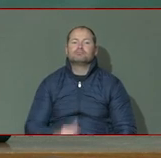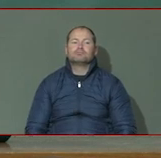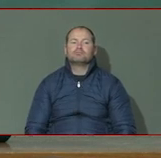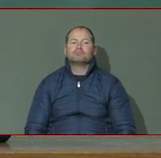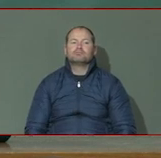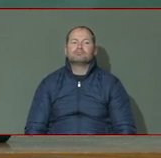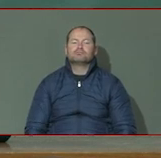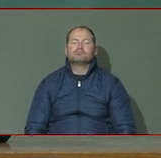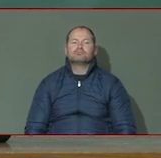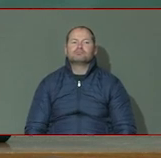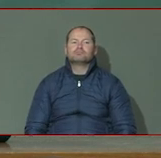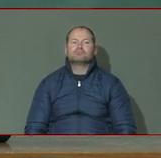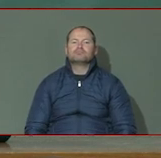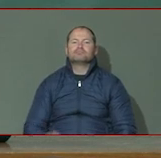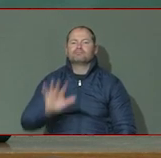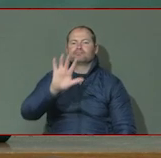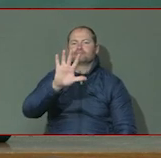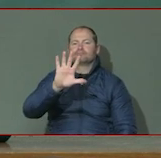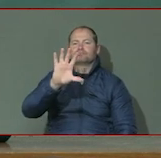50%, a 50%